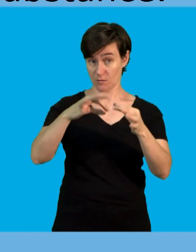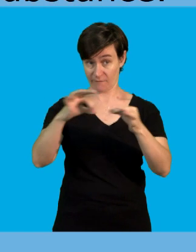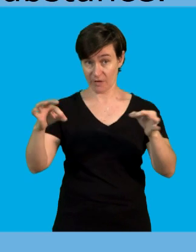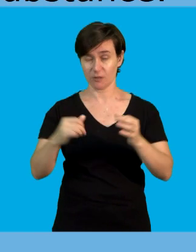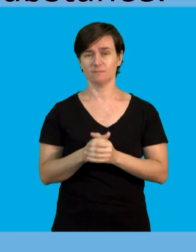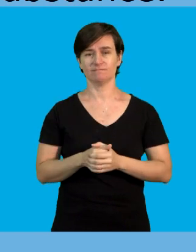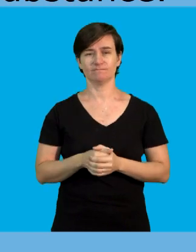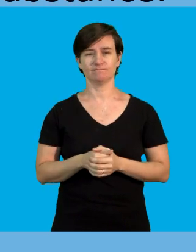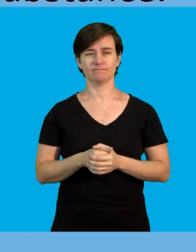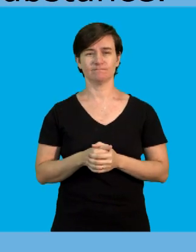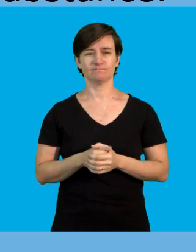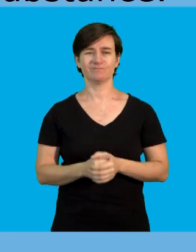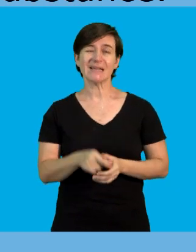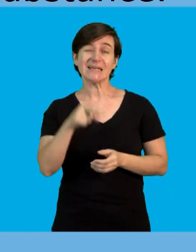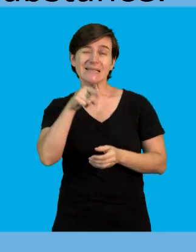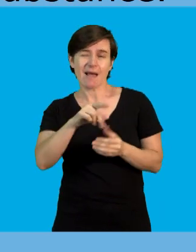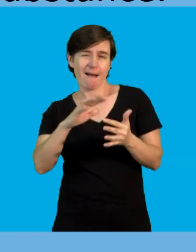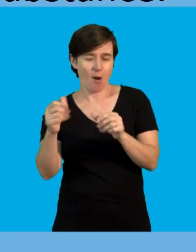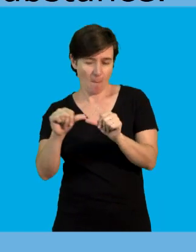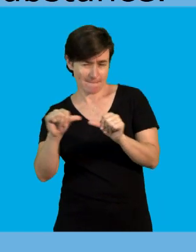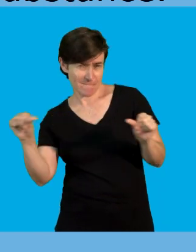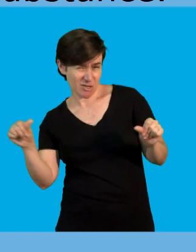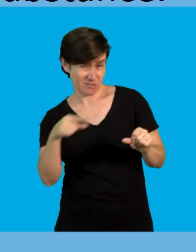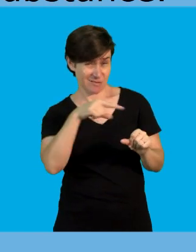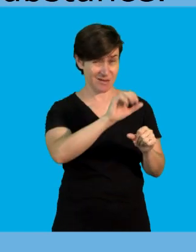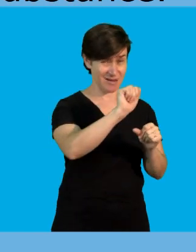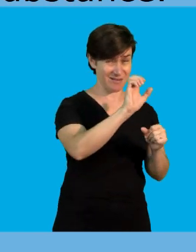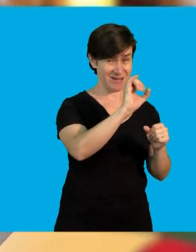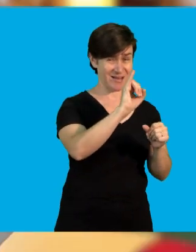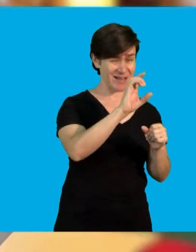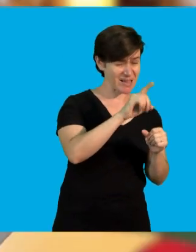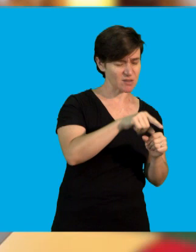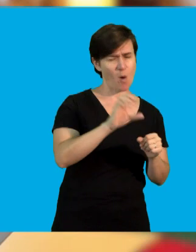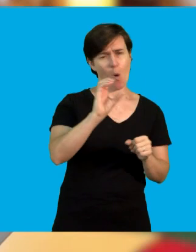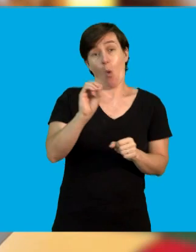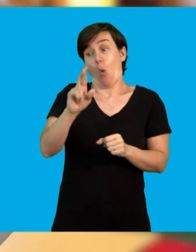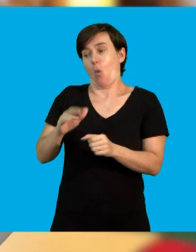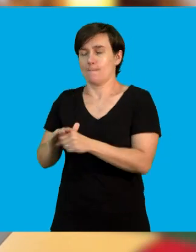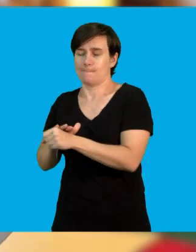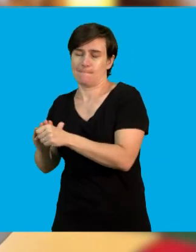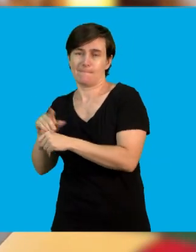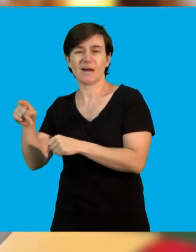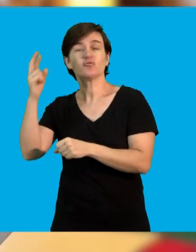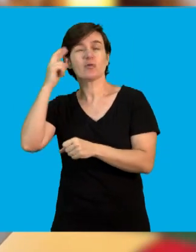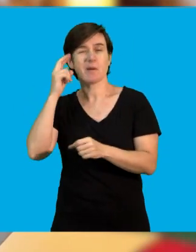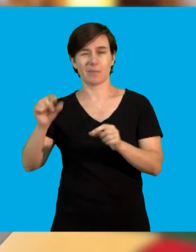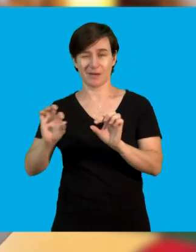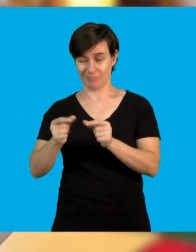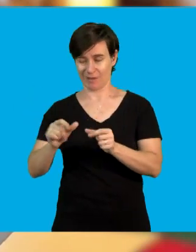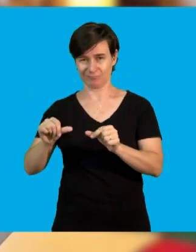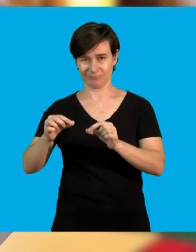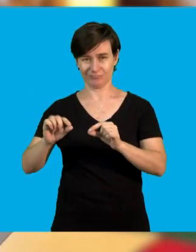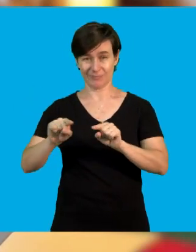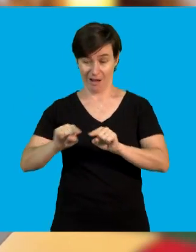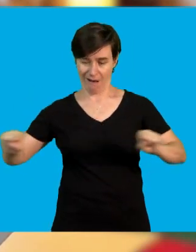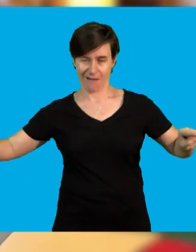value. Now, that's now a measure of acidity or the basicity of a substance. So the pH value coming from the pH scale,